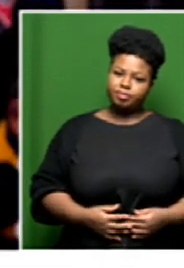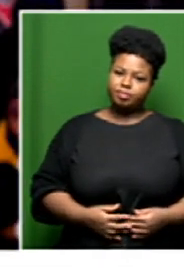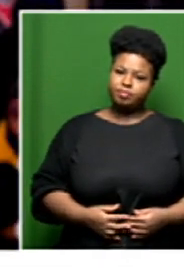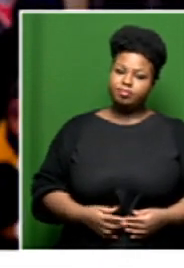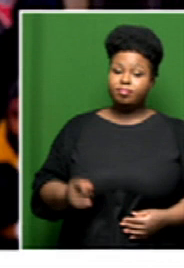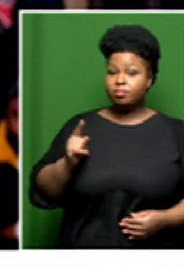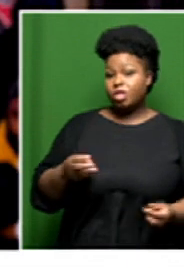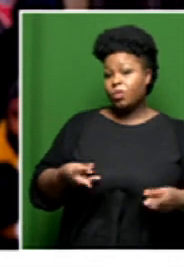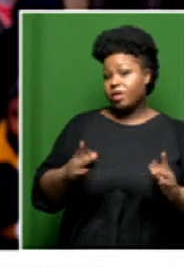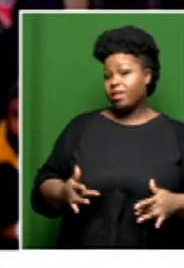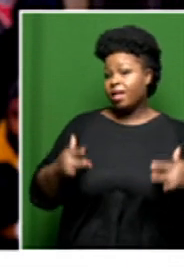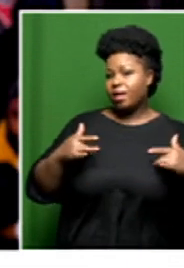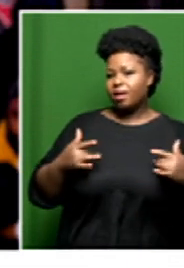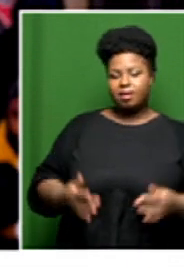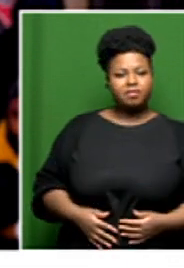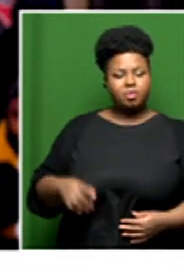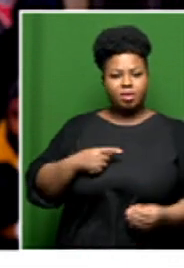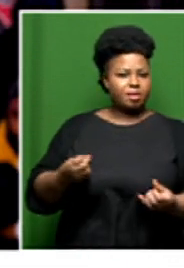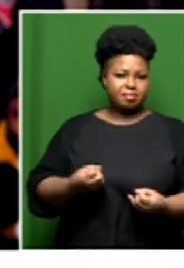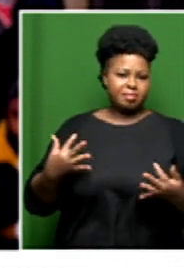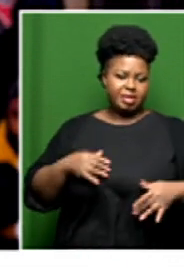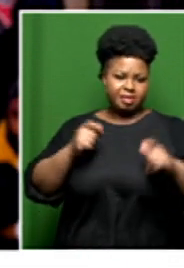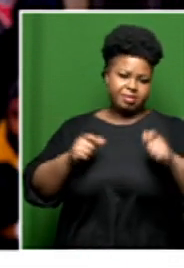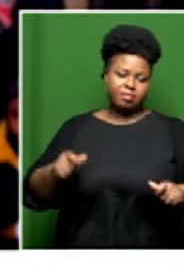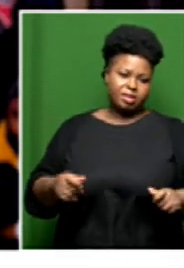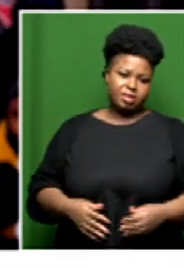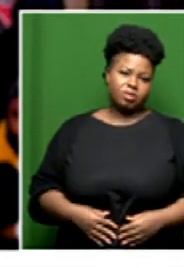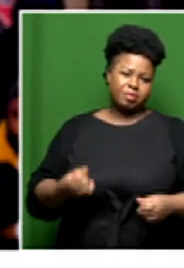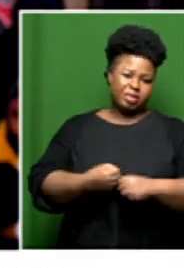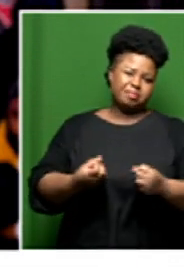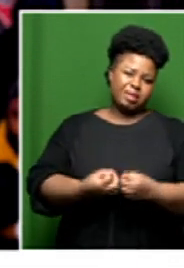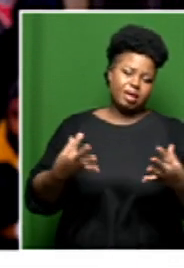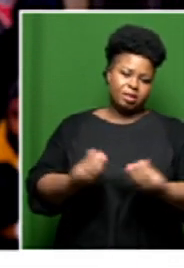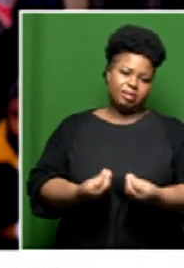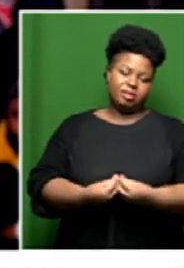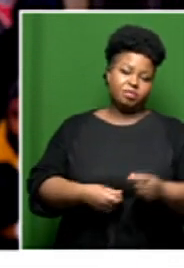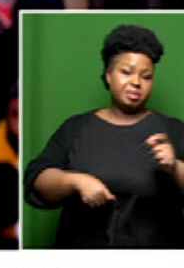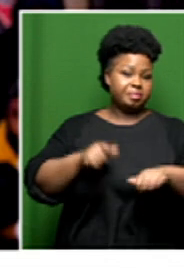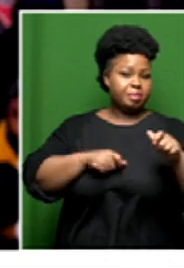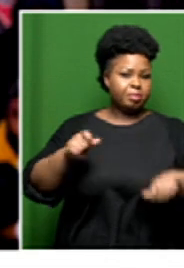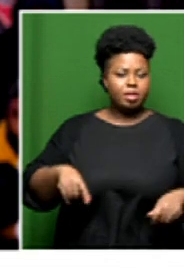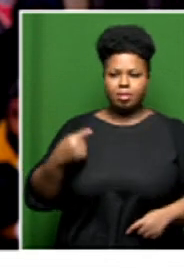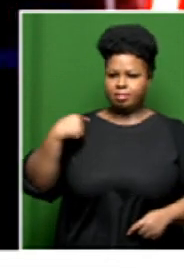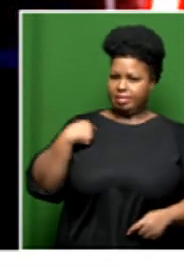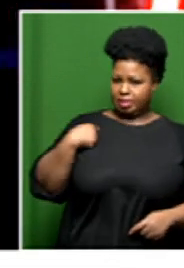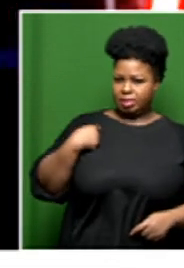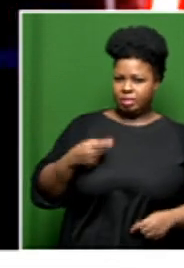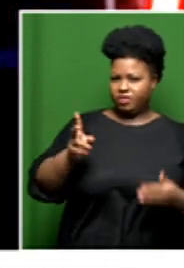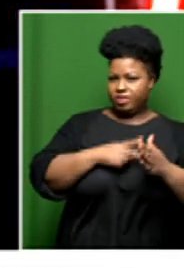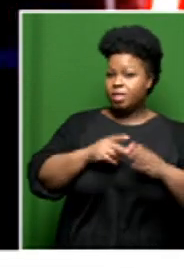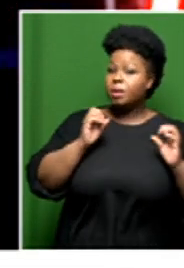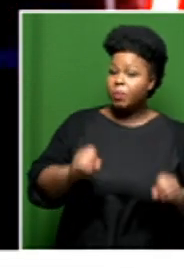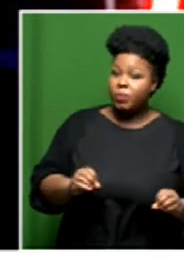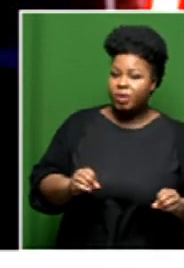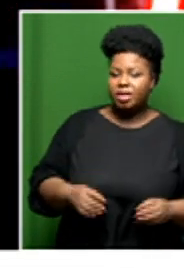It is a way of life. A lot of people, it means so many different things to people. But if I don't